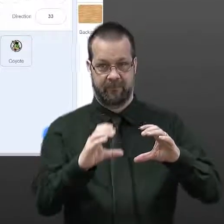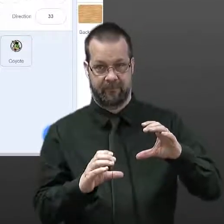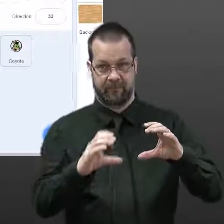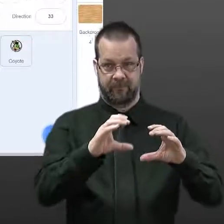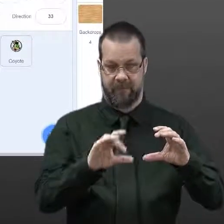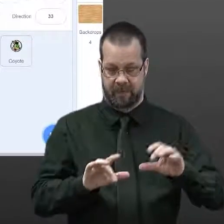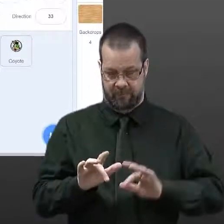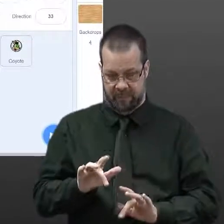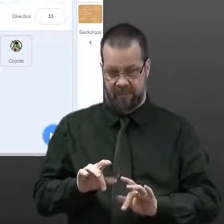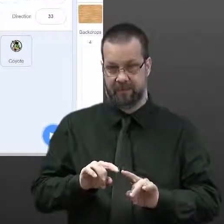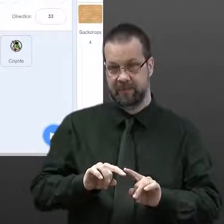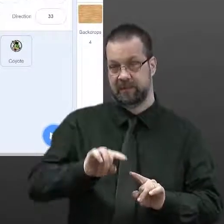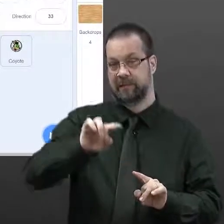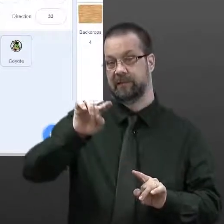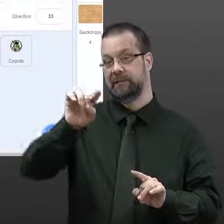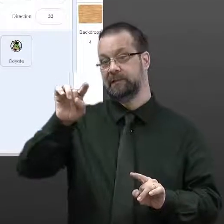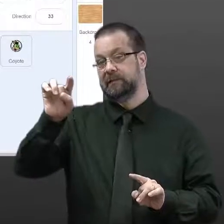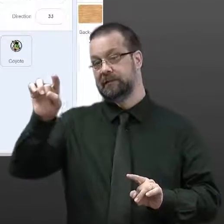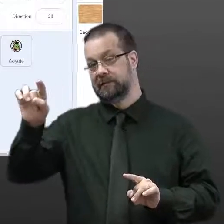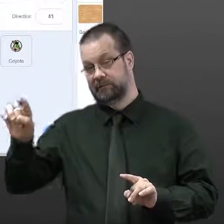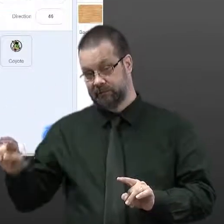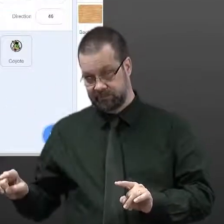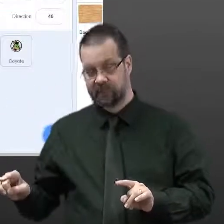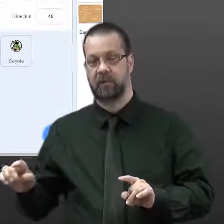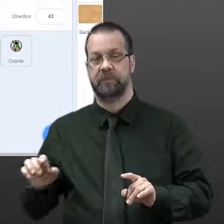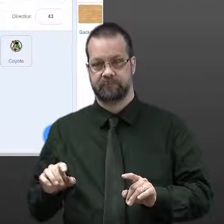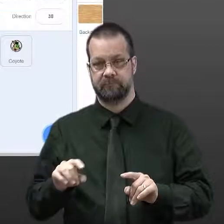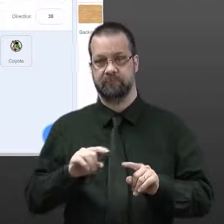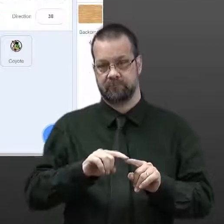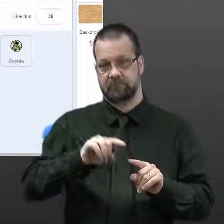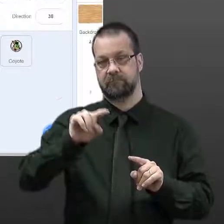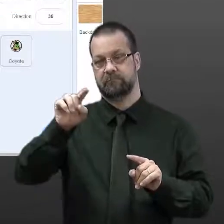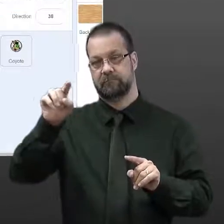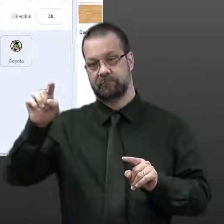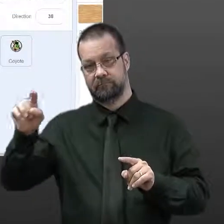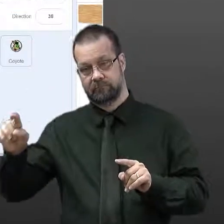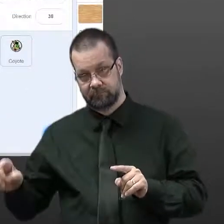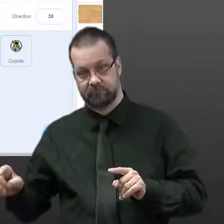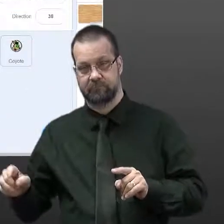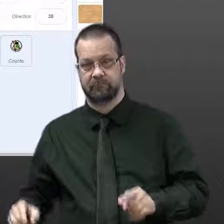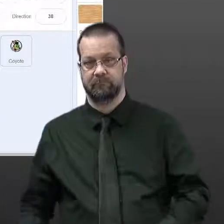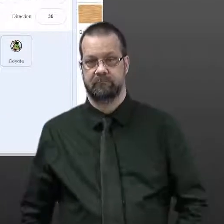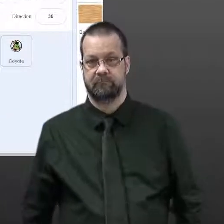on spacebar, and then once you let go, it should launch.